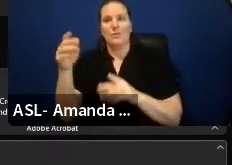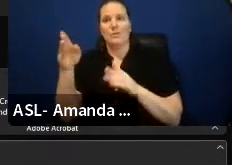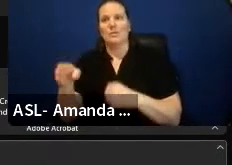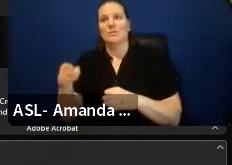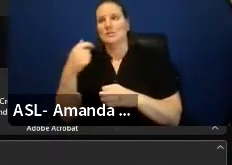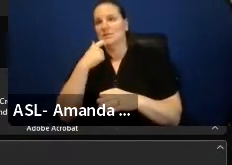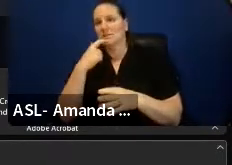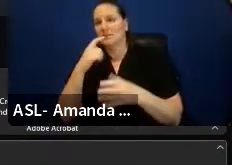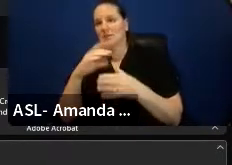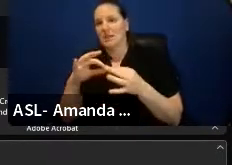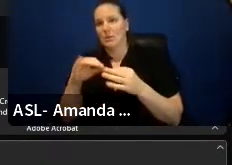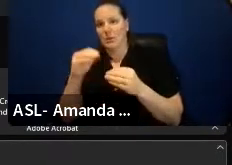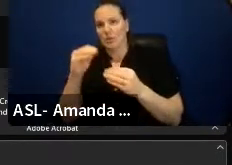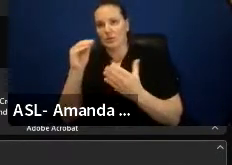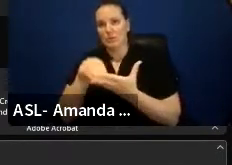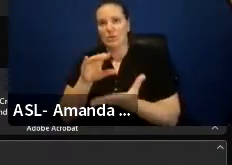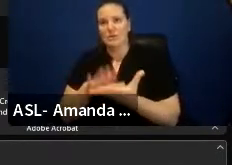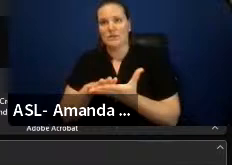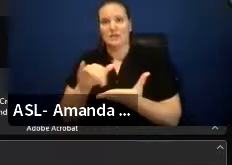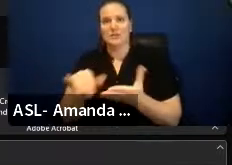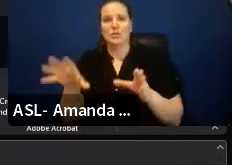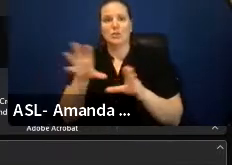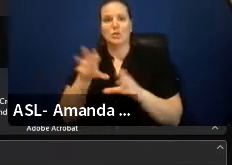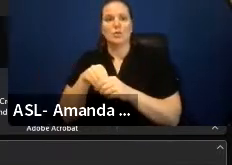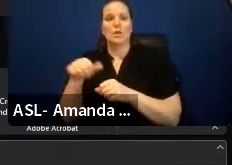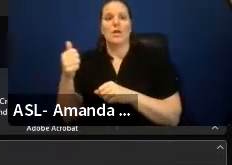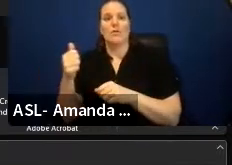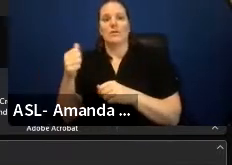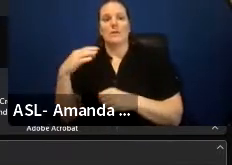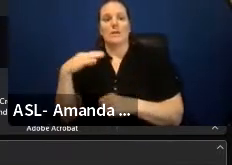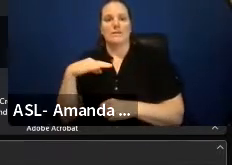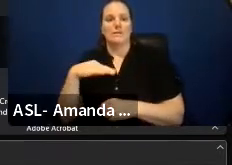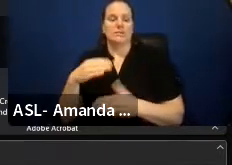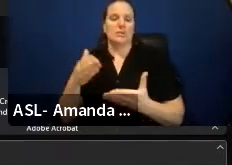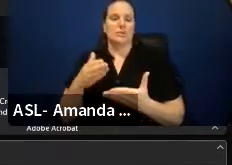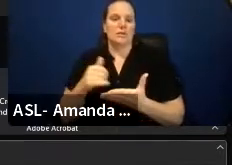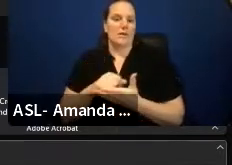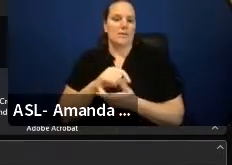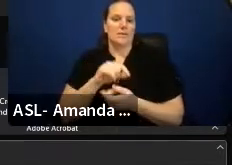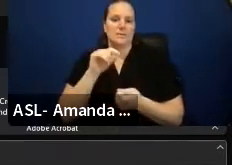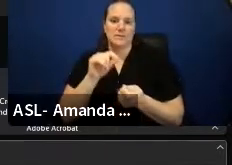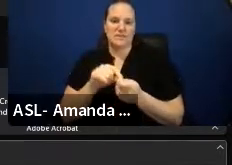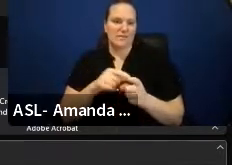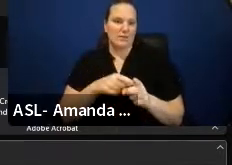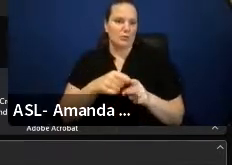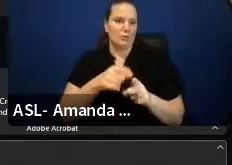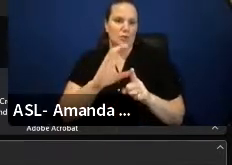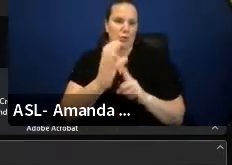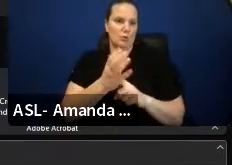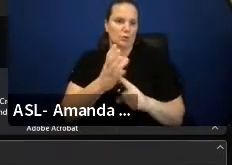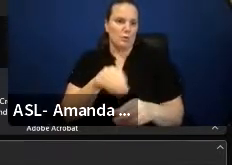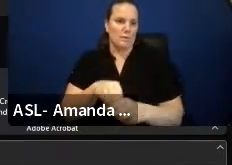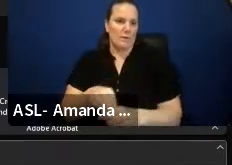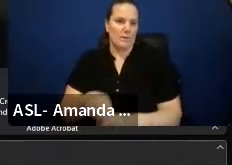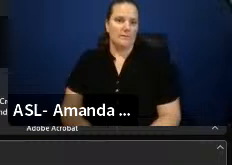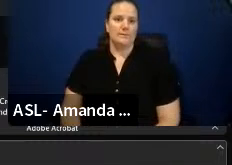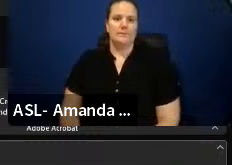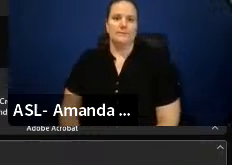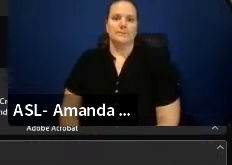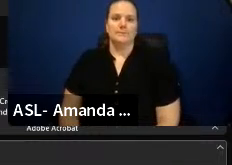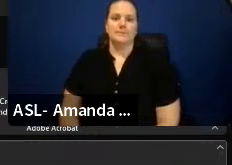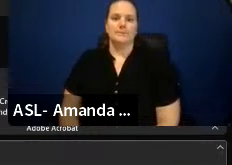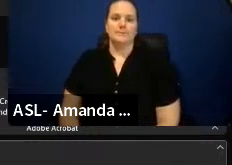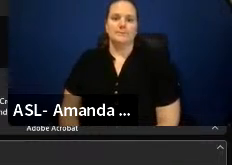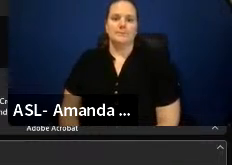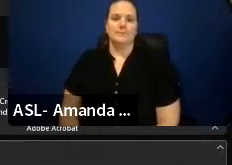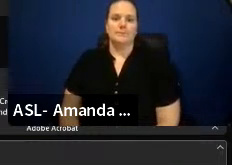just want to note that is included in some other benefits here. This one is pretty specific to this cultural piece. Thank you,